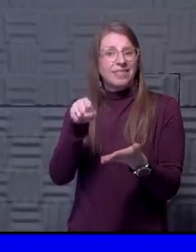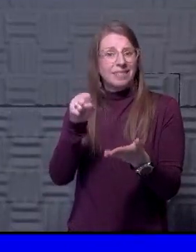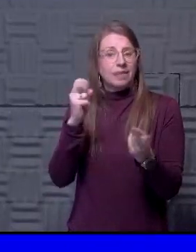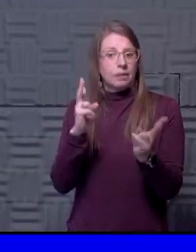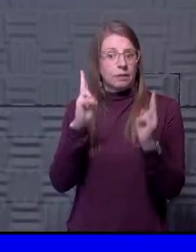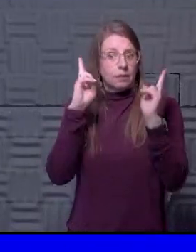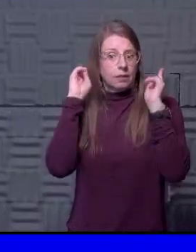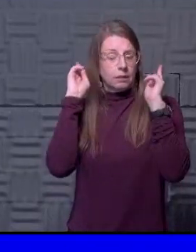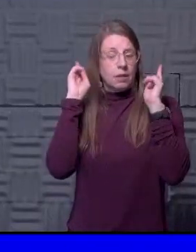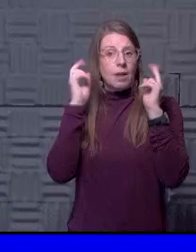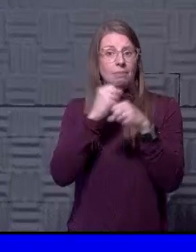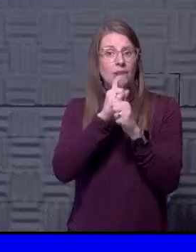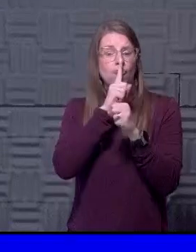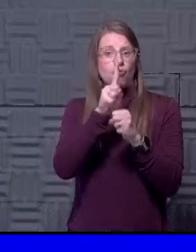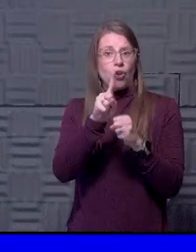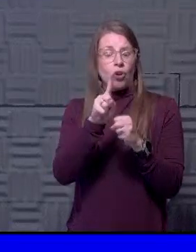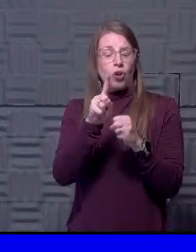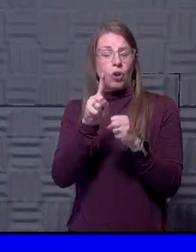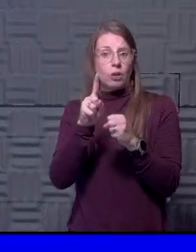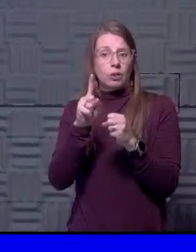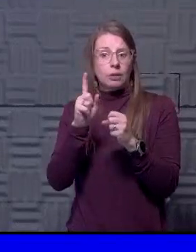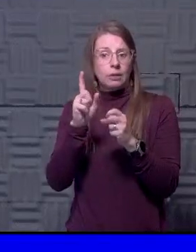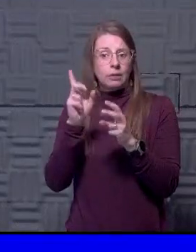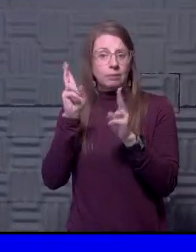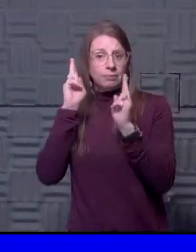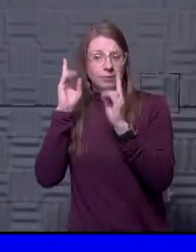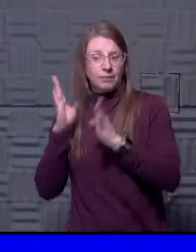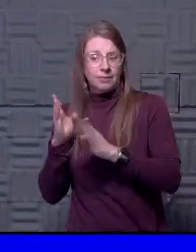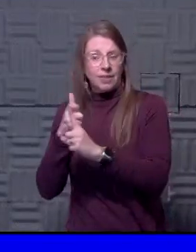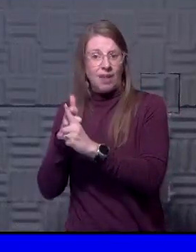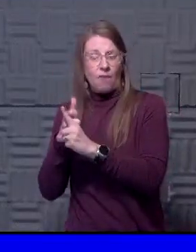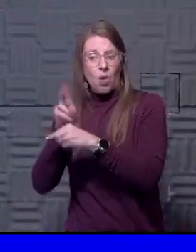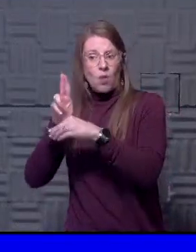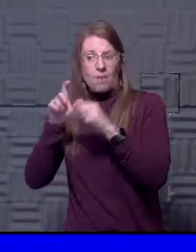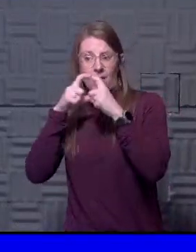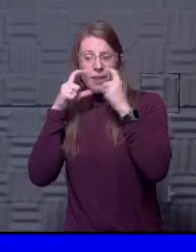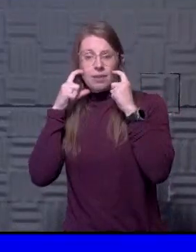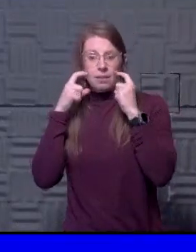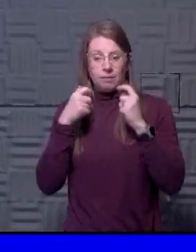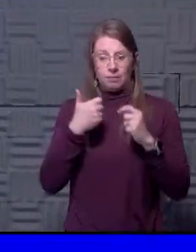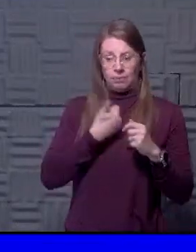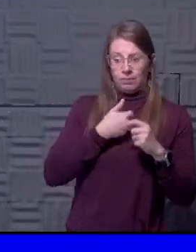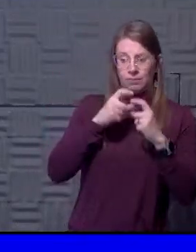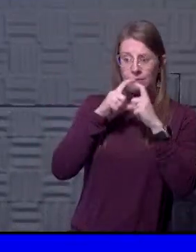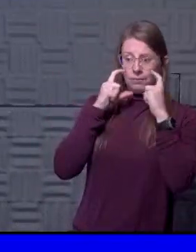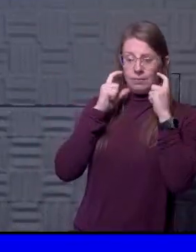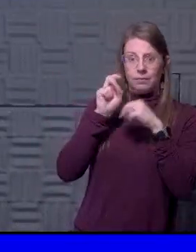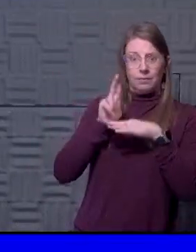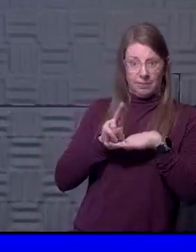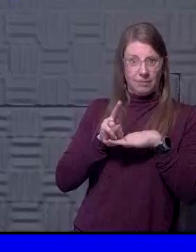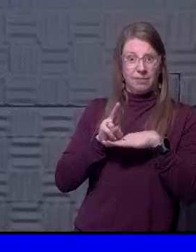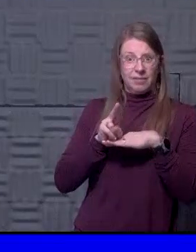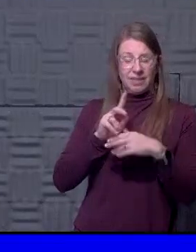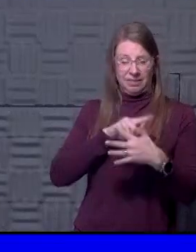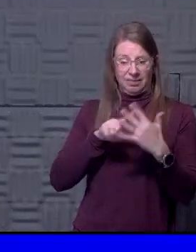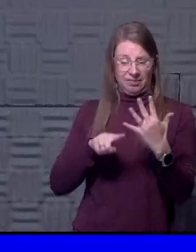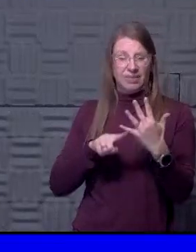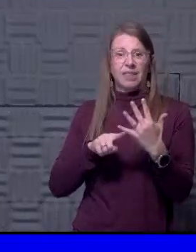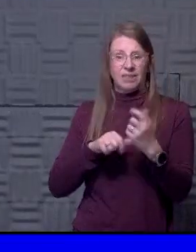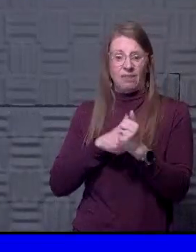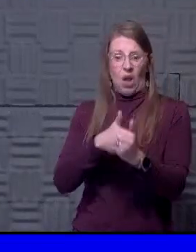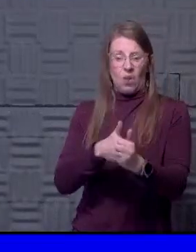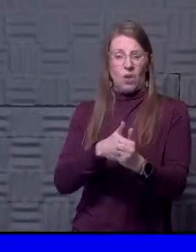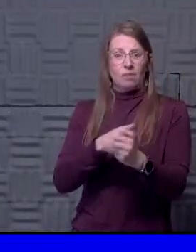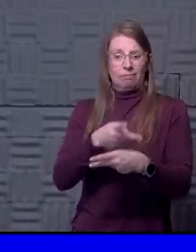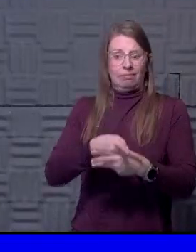done, make sure that your stylist wears a mask and you wear a mask. So there are things you can do to be careful to do those things that need to be